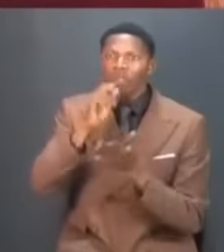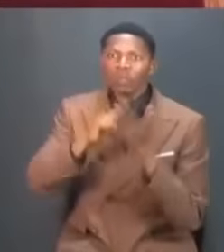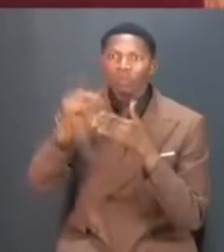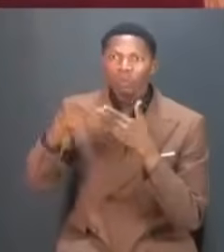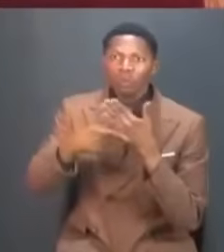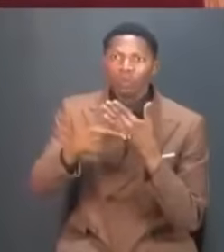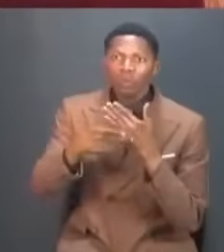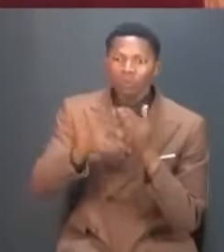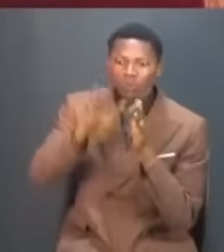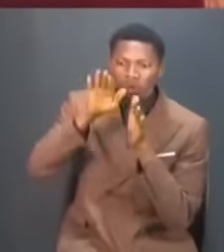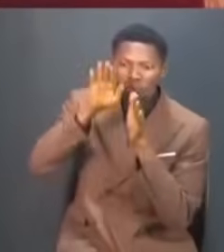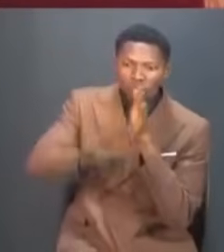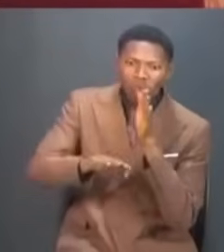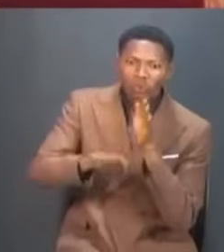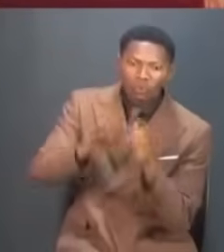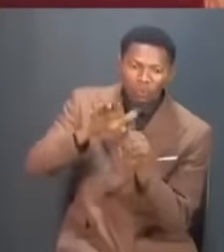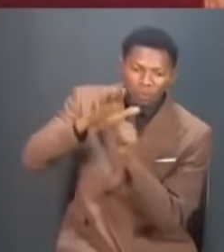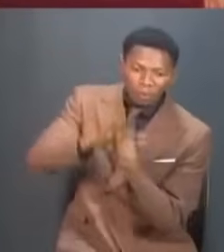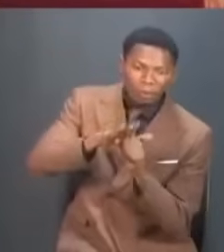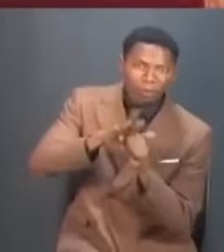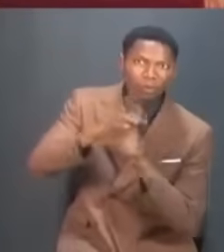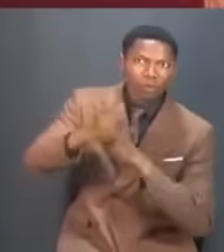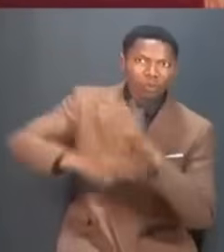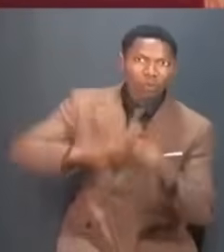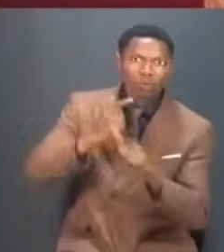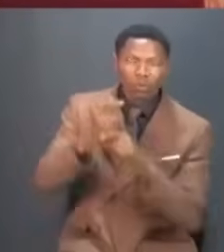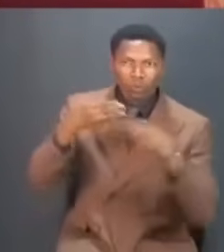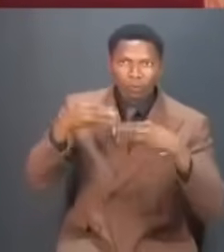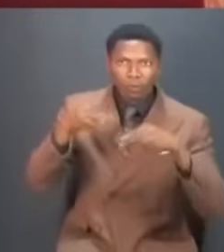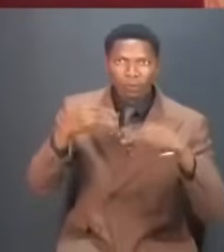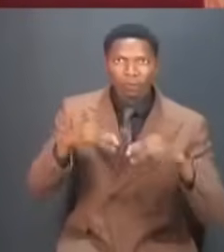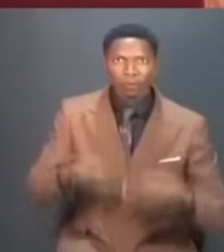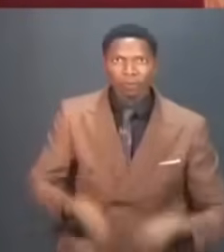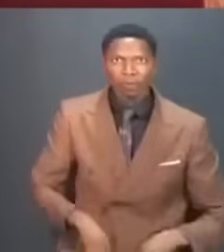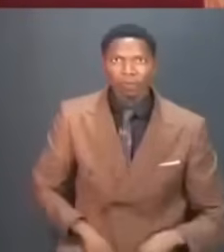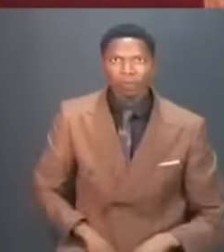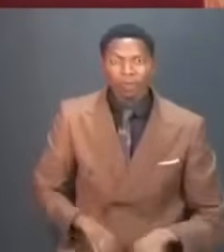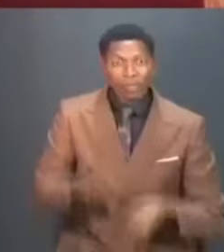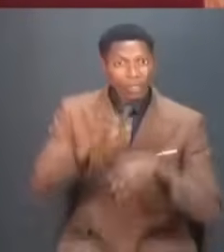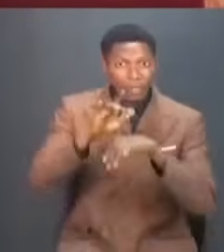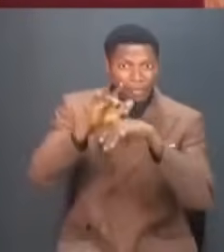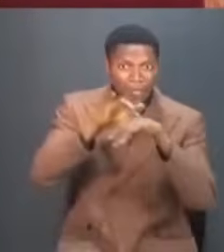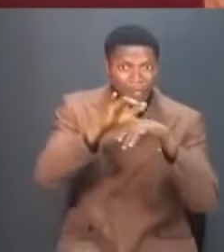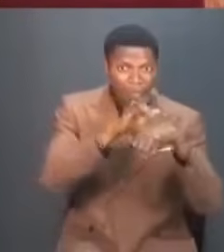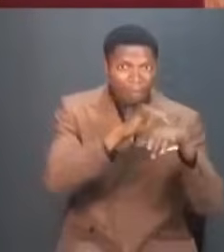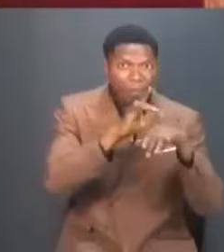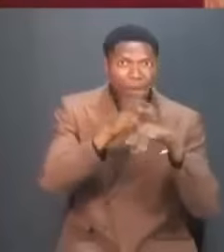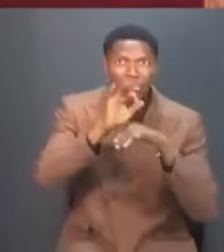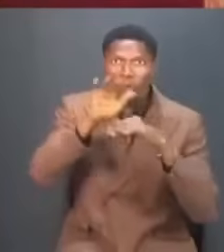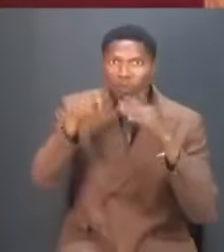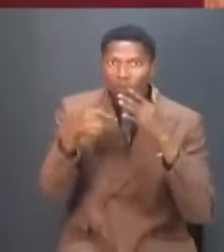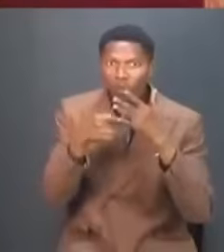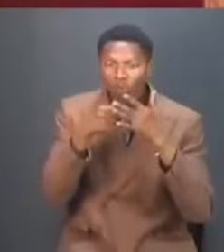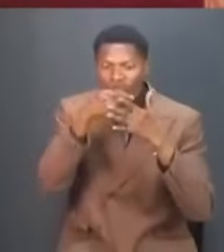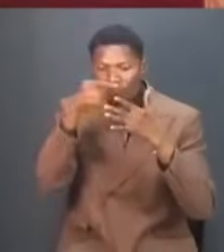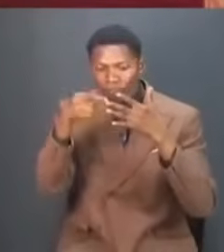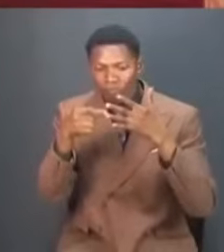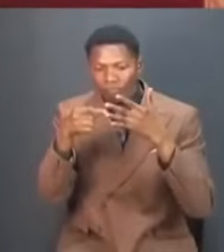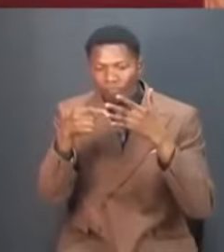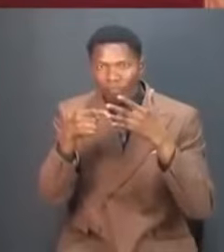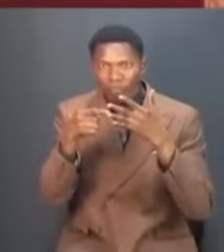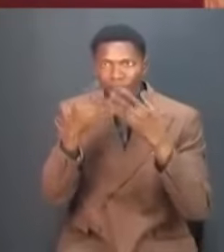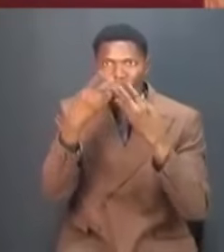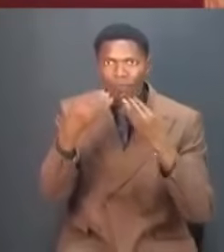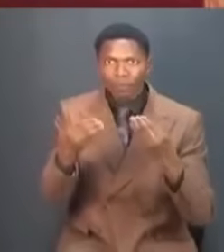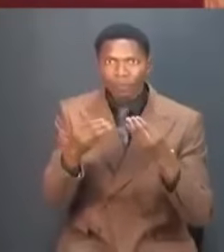on local markets. Mr. Speaker, the impact of these interventions is reflected in